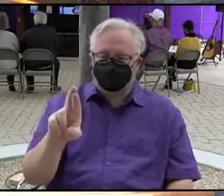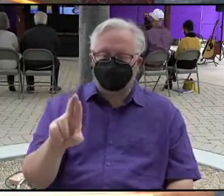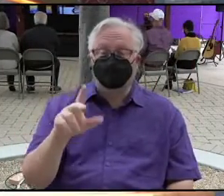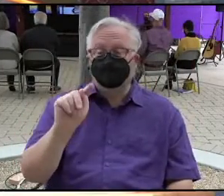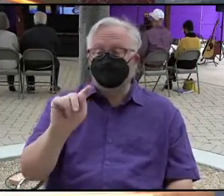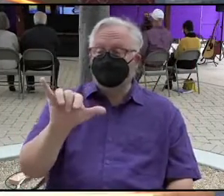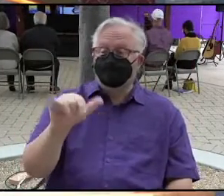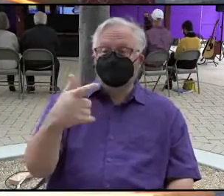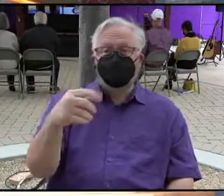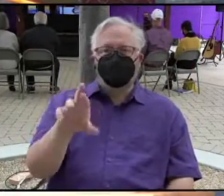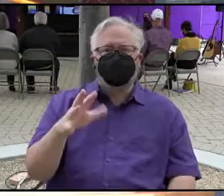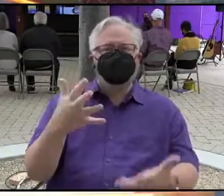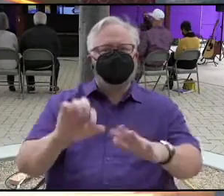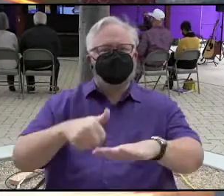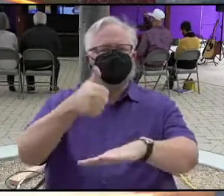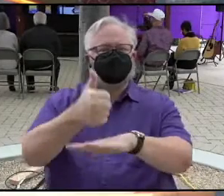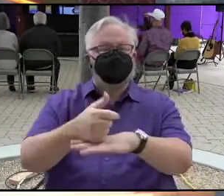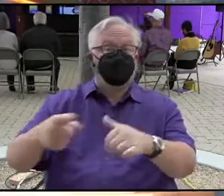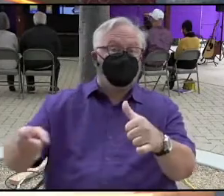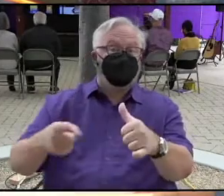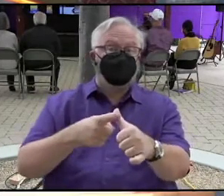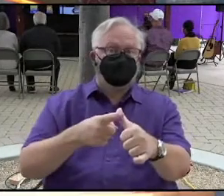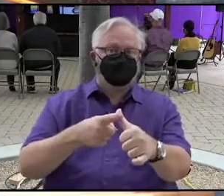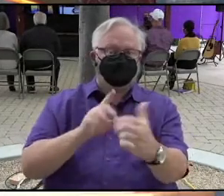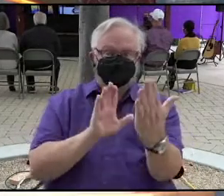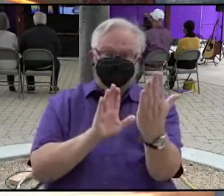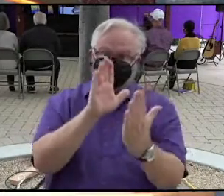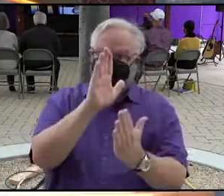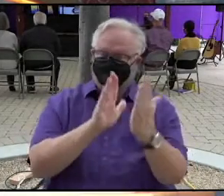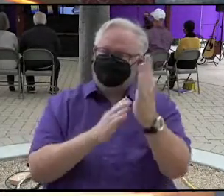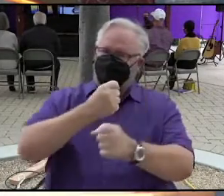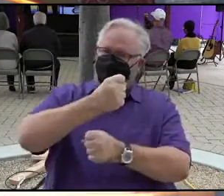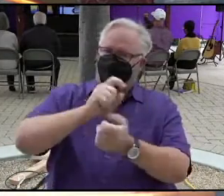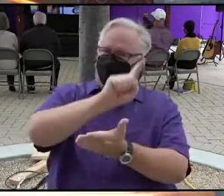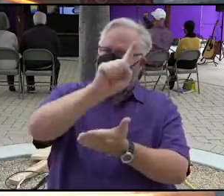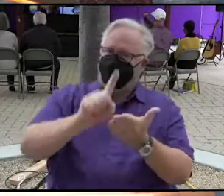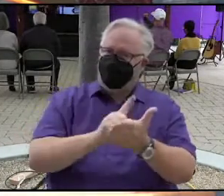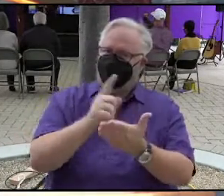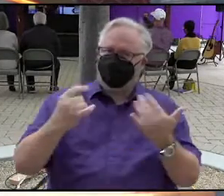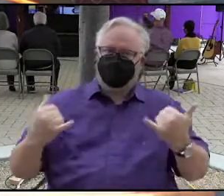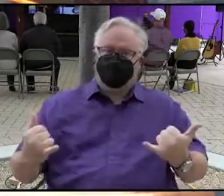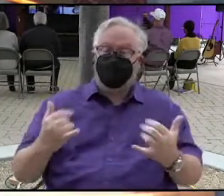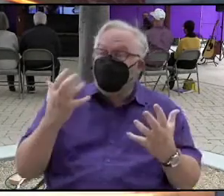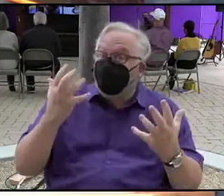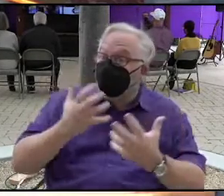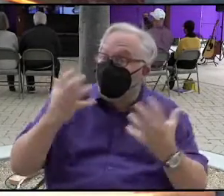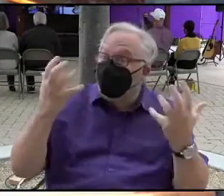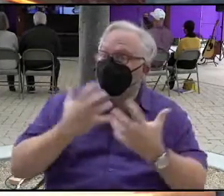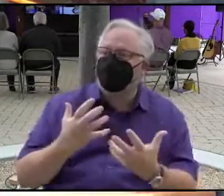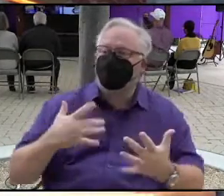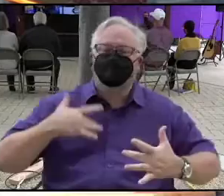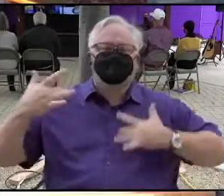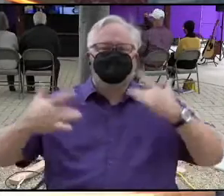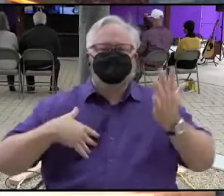Tiger has set up our first in-person coffee hour today.